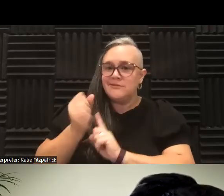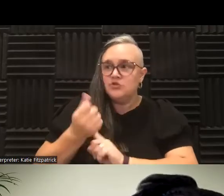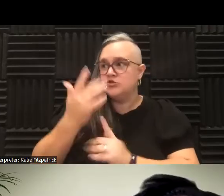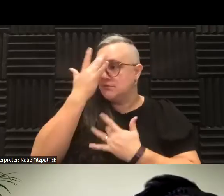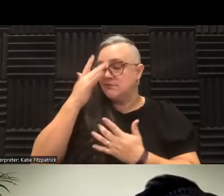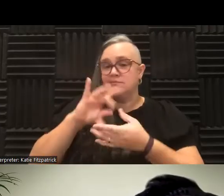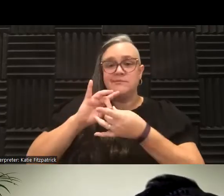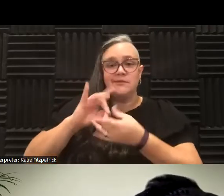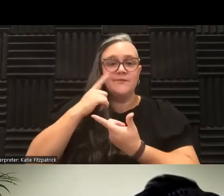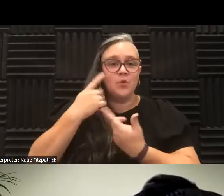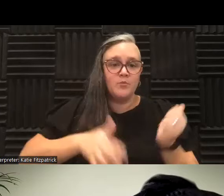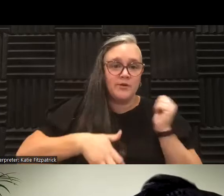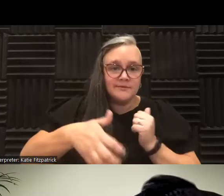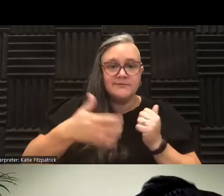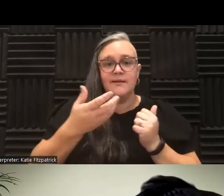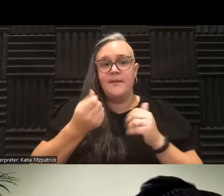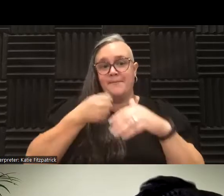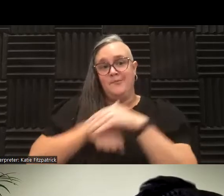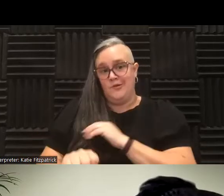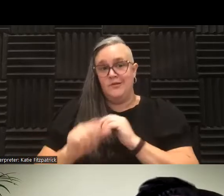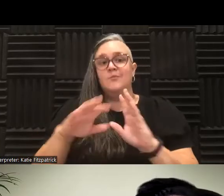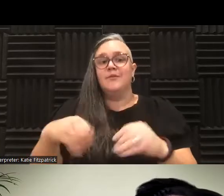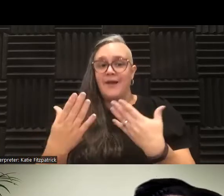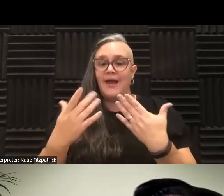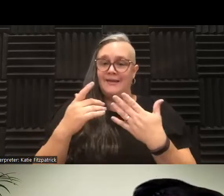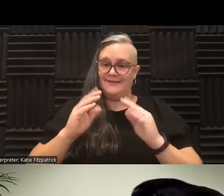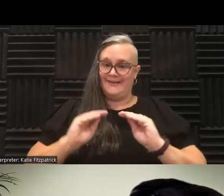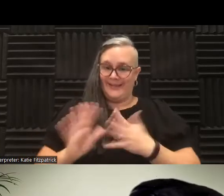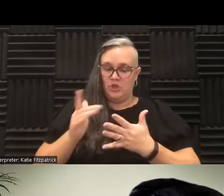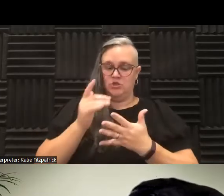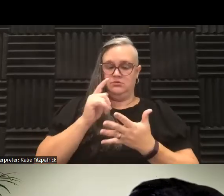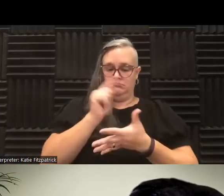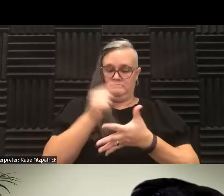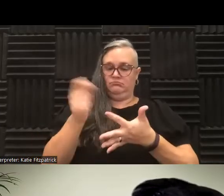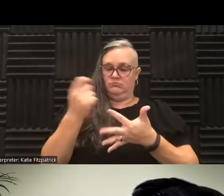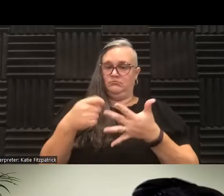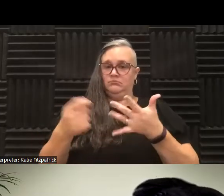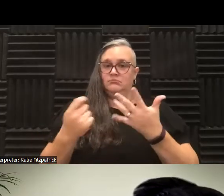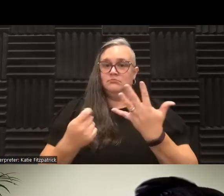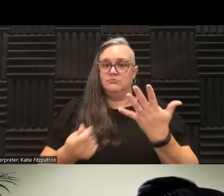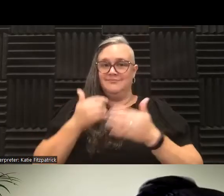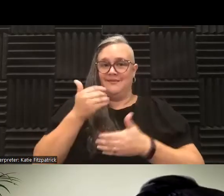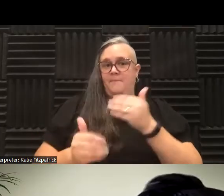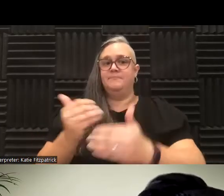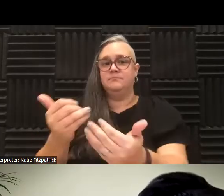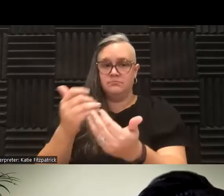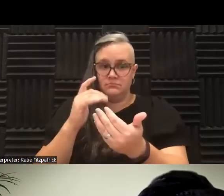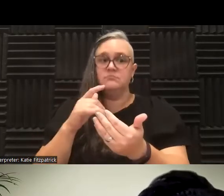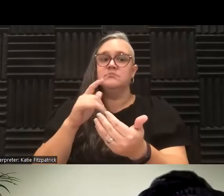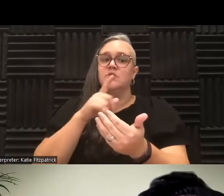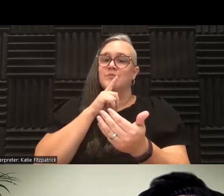pregnancy and birthing to provide a structure of actionable steps that have been associated with patient